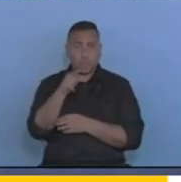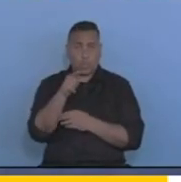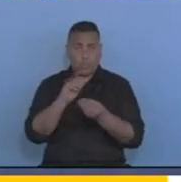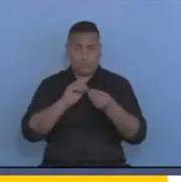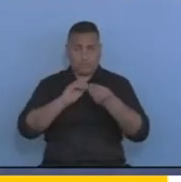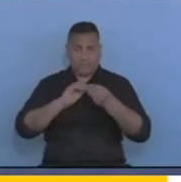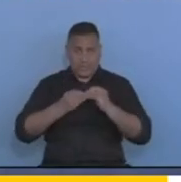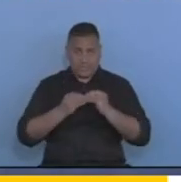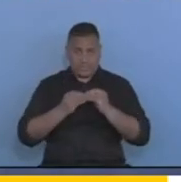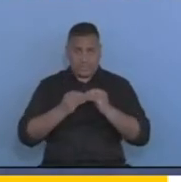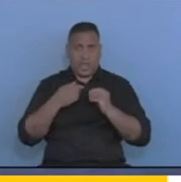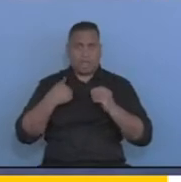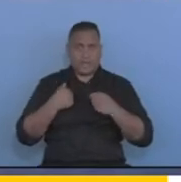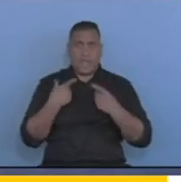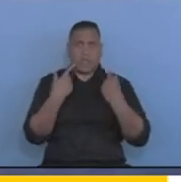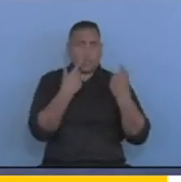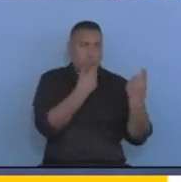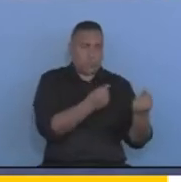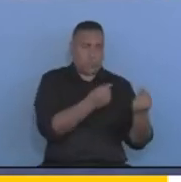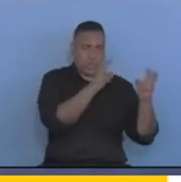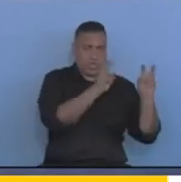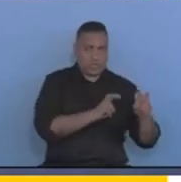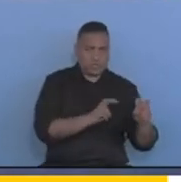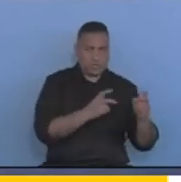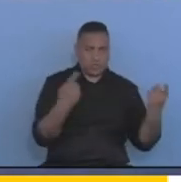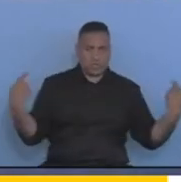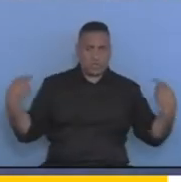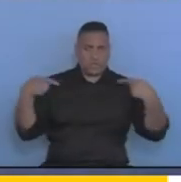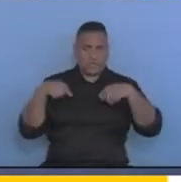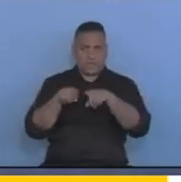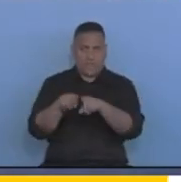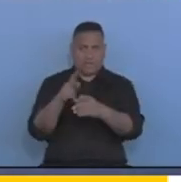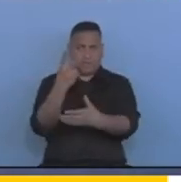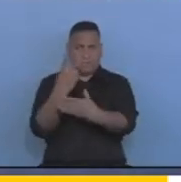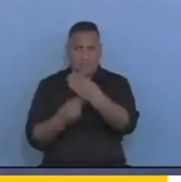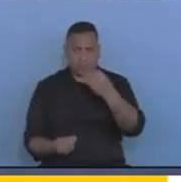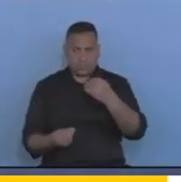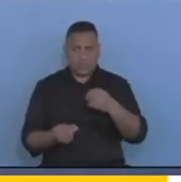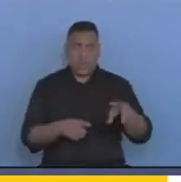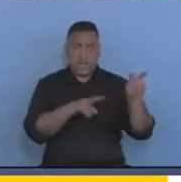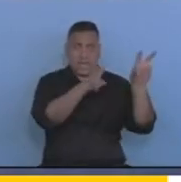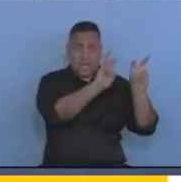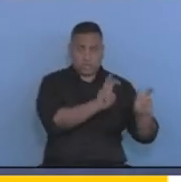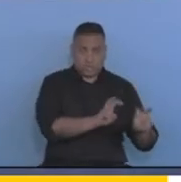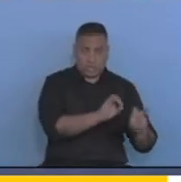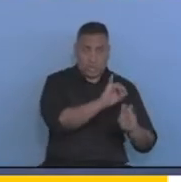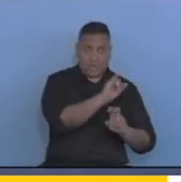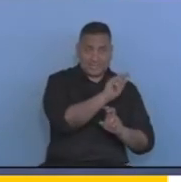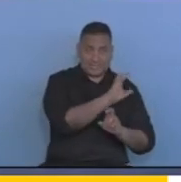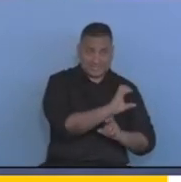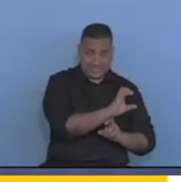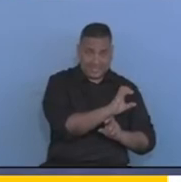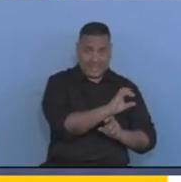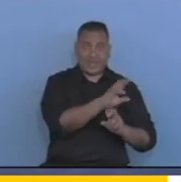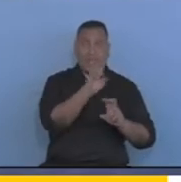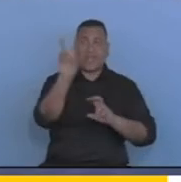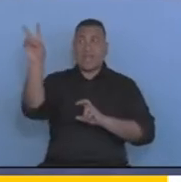actually a combination of electronics and electrical. There we go. The remote is electronics and the gate motor is